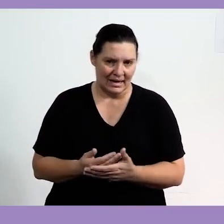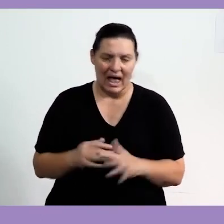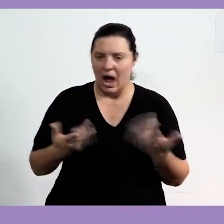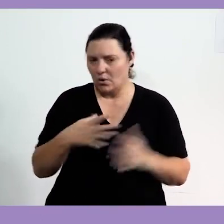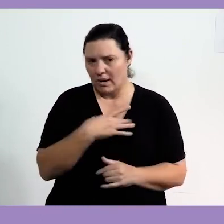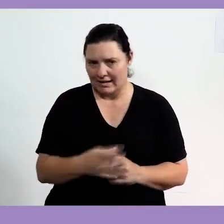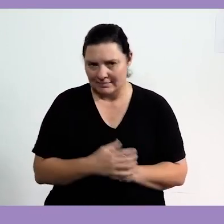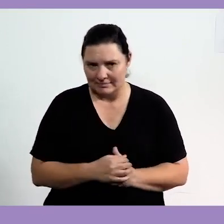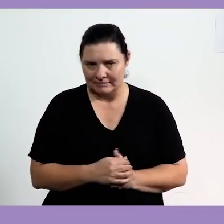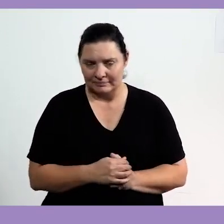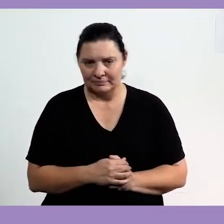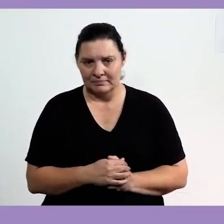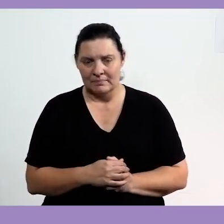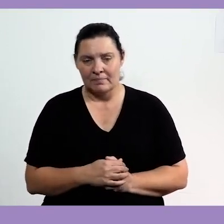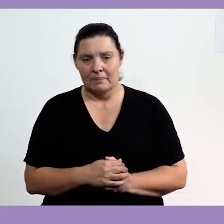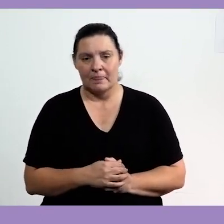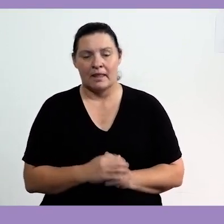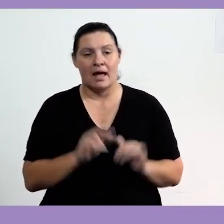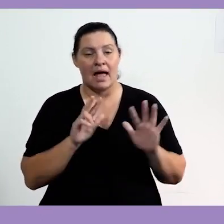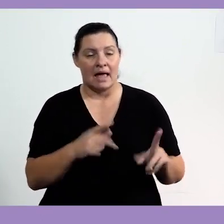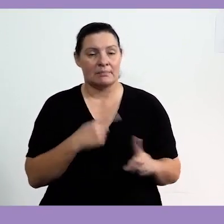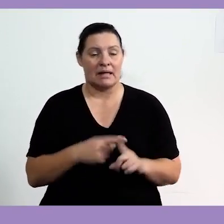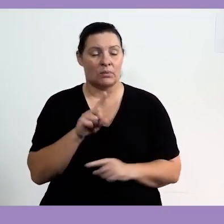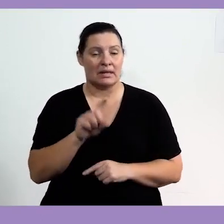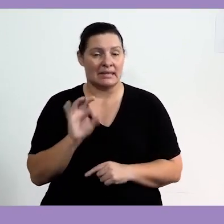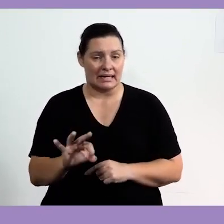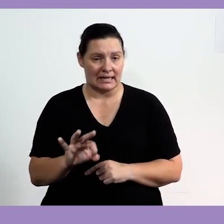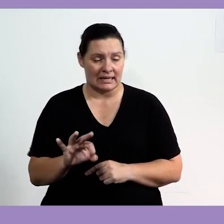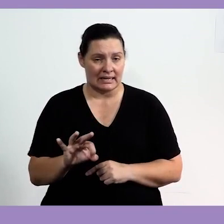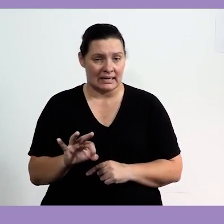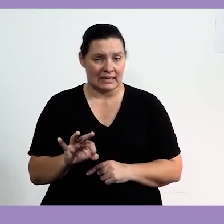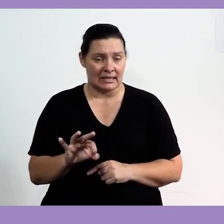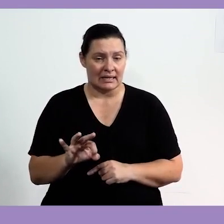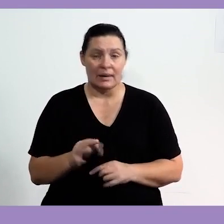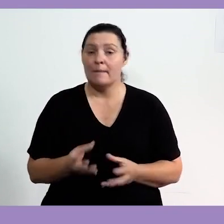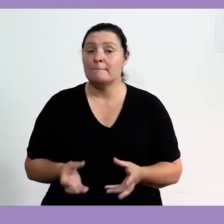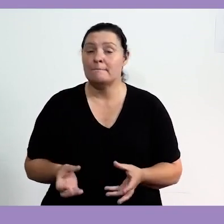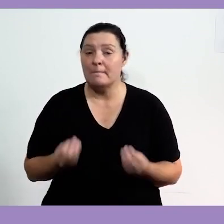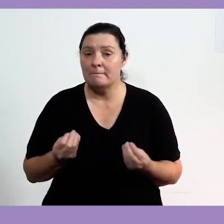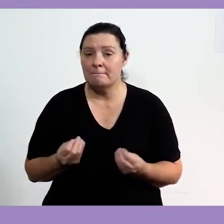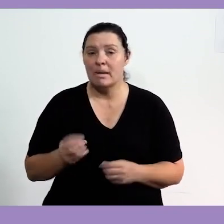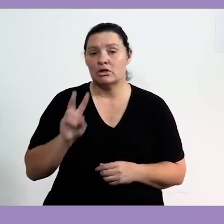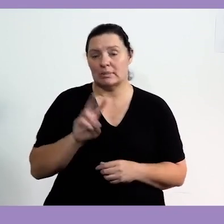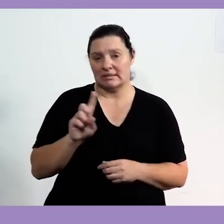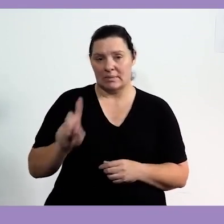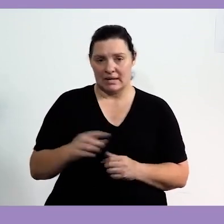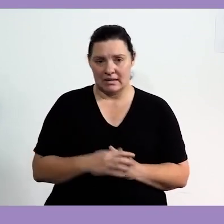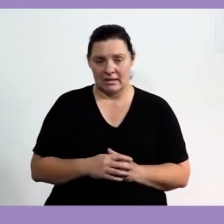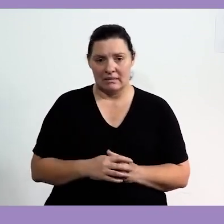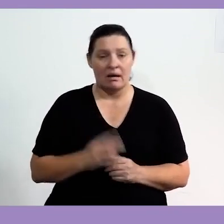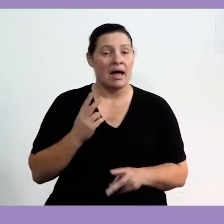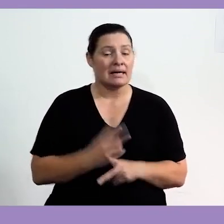pattern however way you like. 8 plus 13, and that is going to give us a